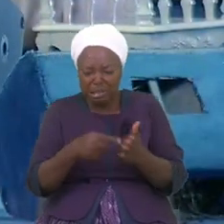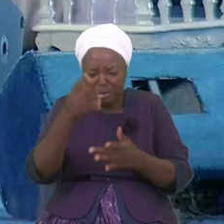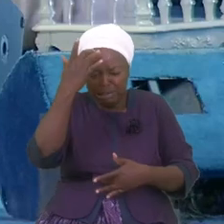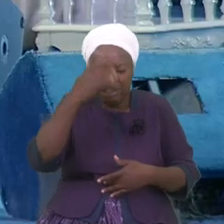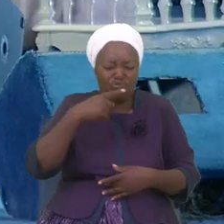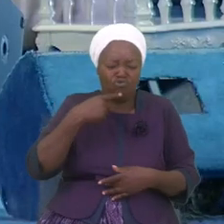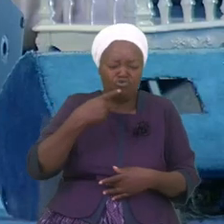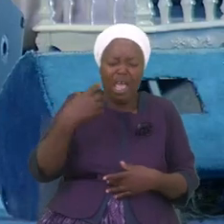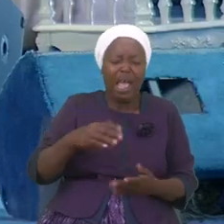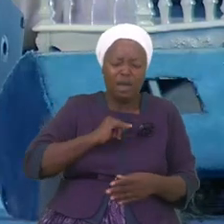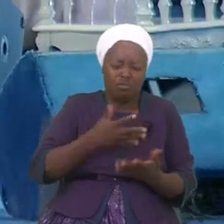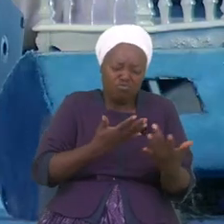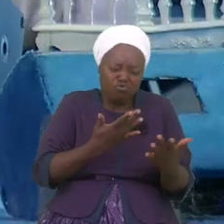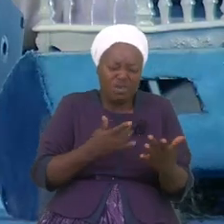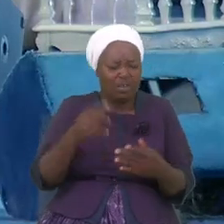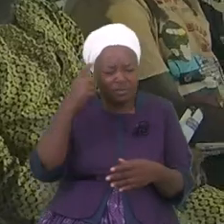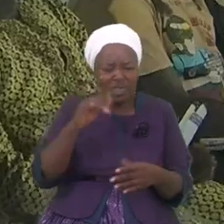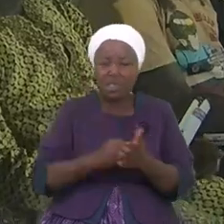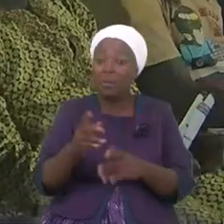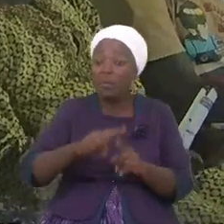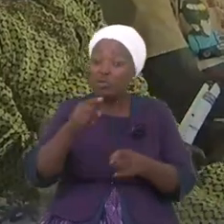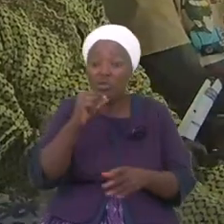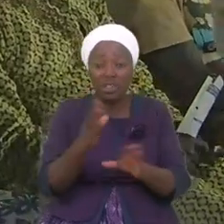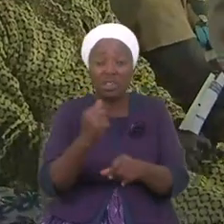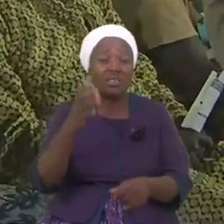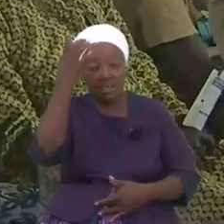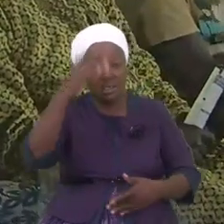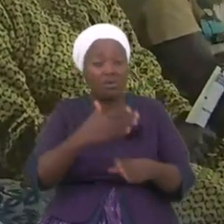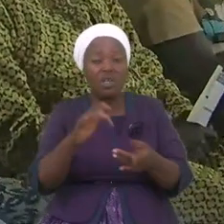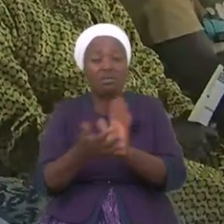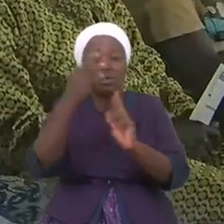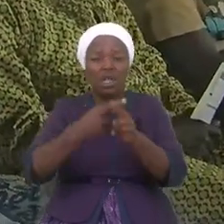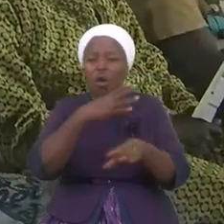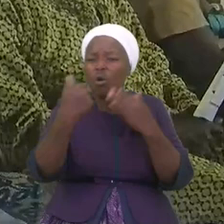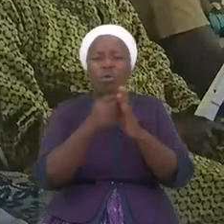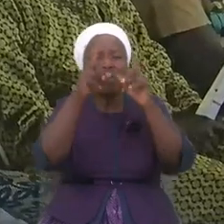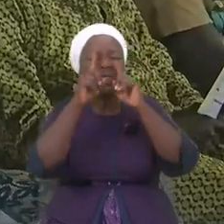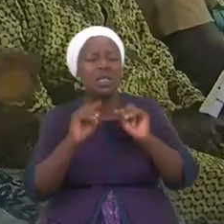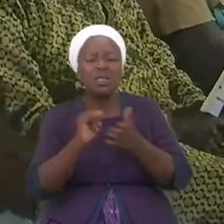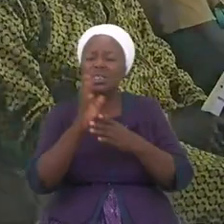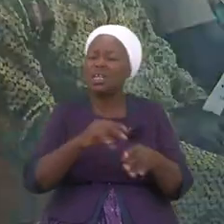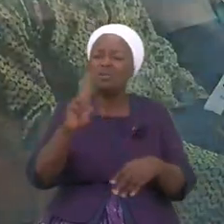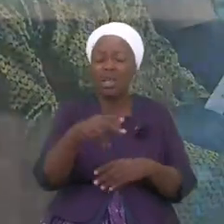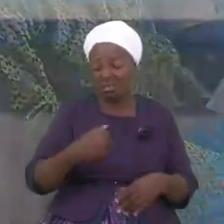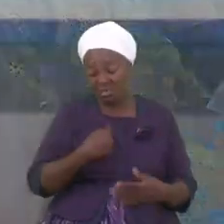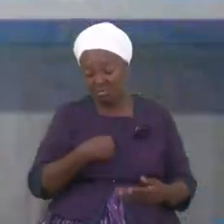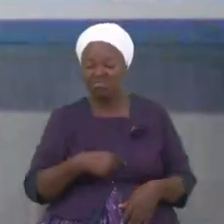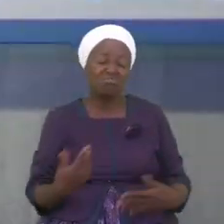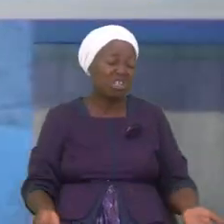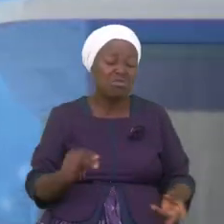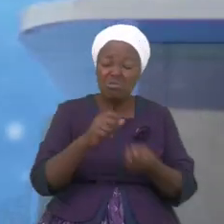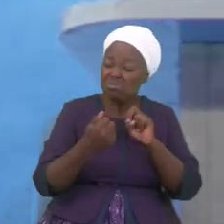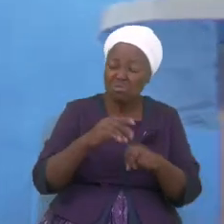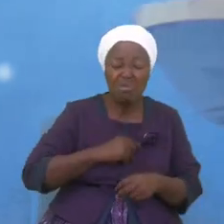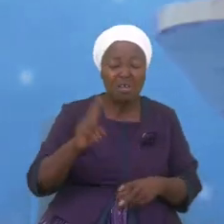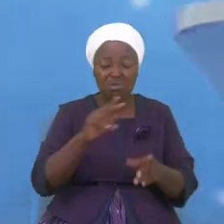not take sickness away in Jesus' name. All my tears, I'm used to weeping now. I want to weep